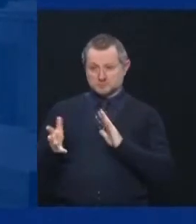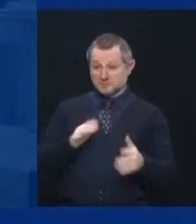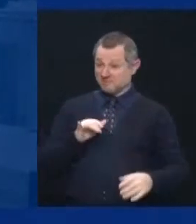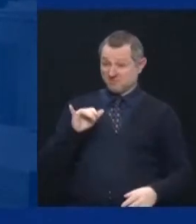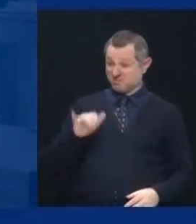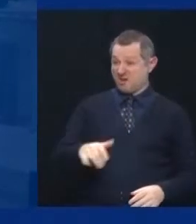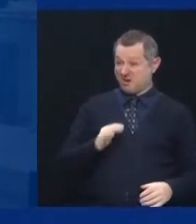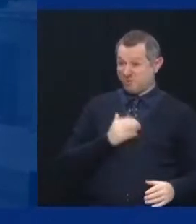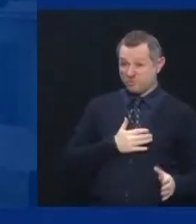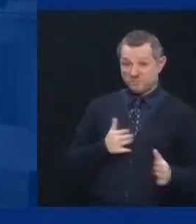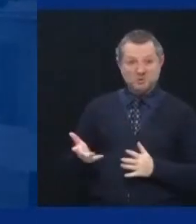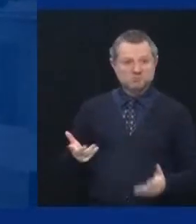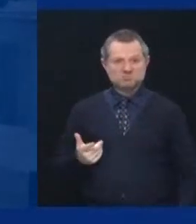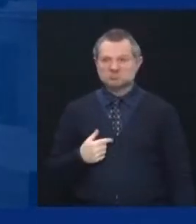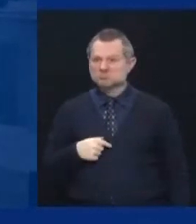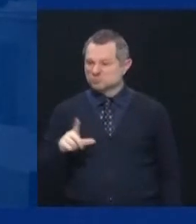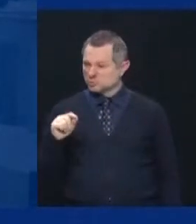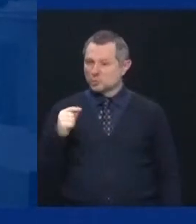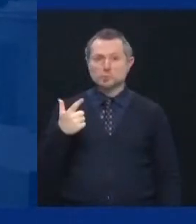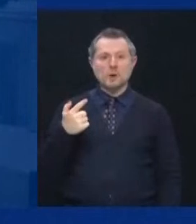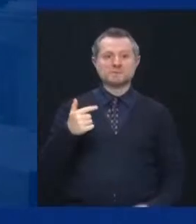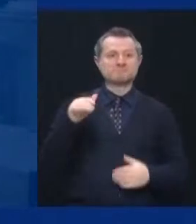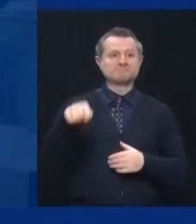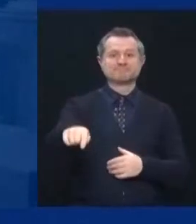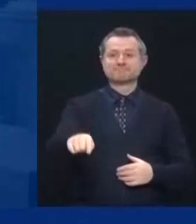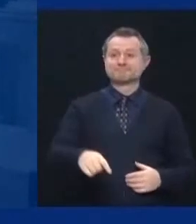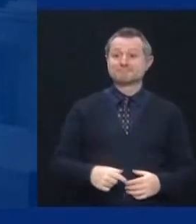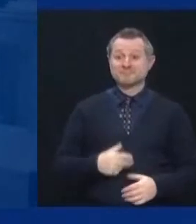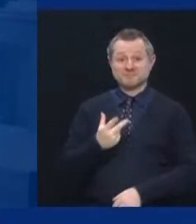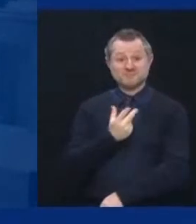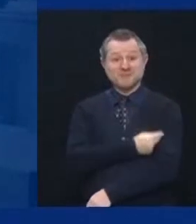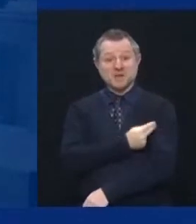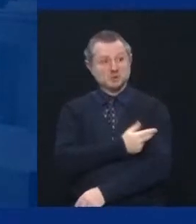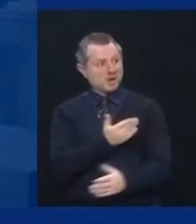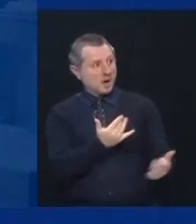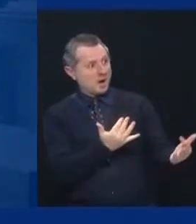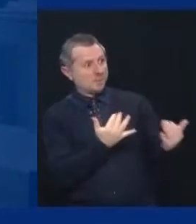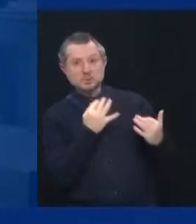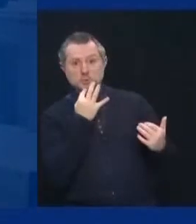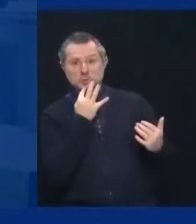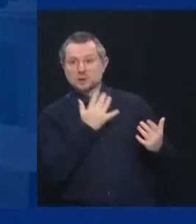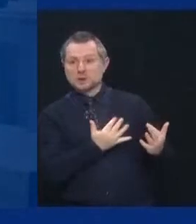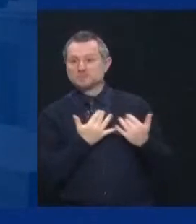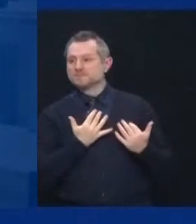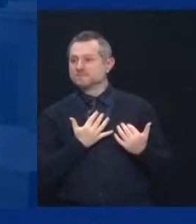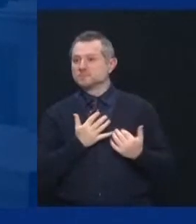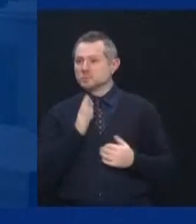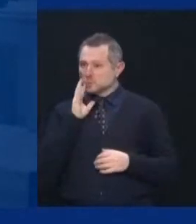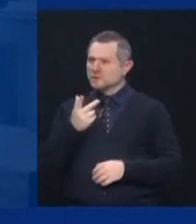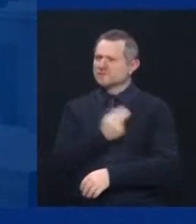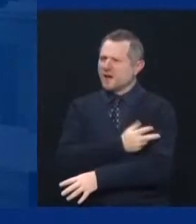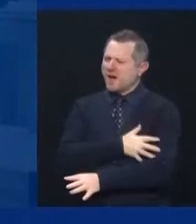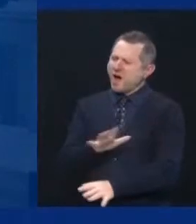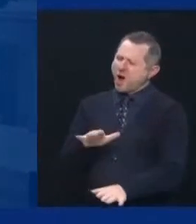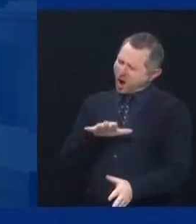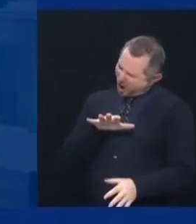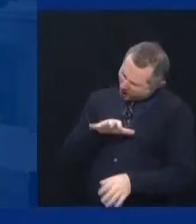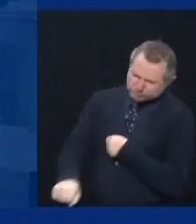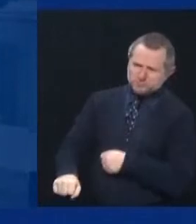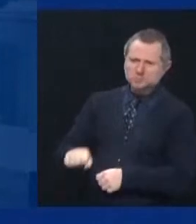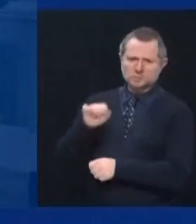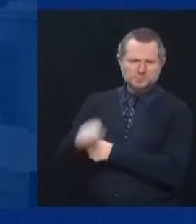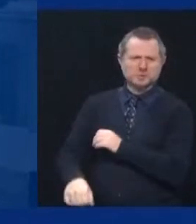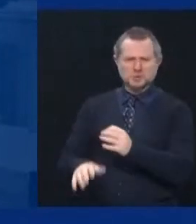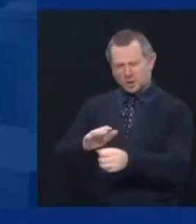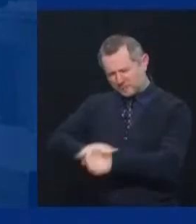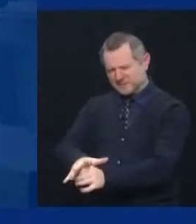I'm afraid. We have the vaccine. The vaccine is the weapon that will win the war. But it won't win